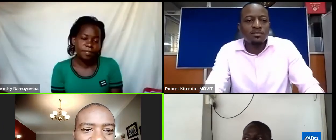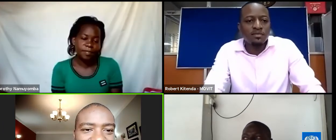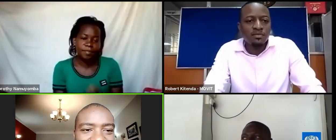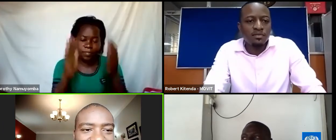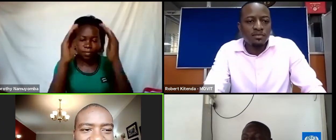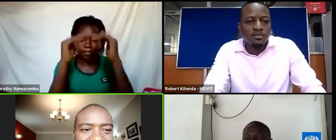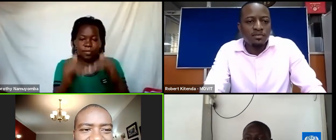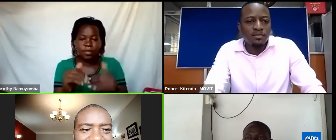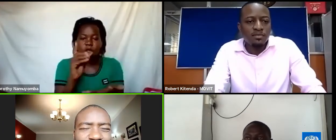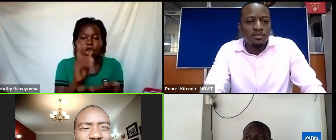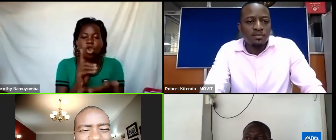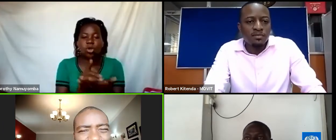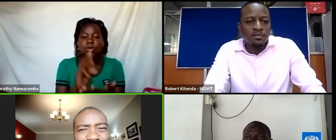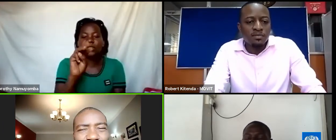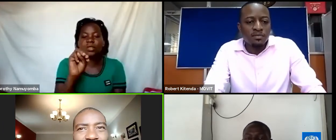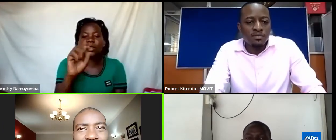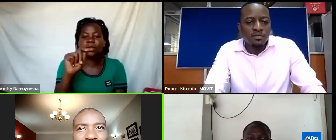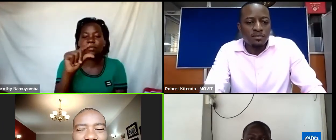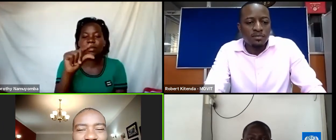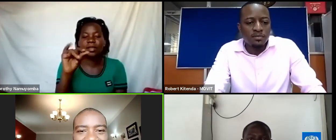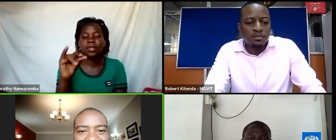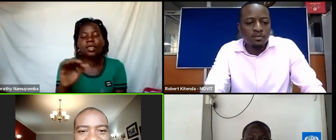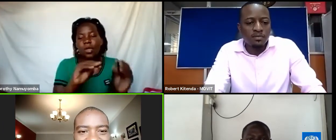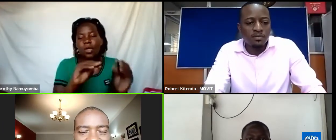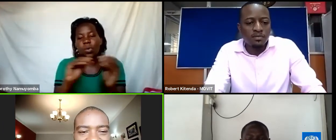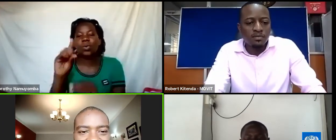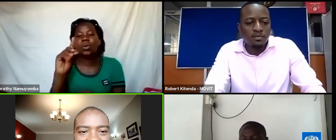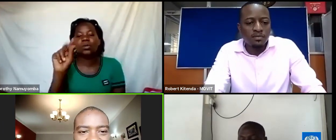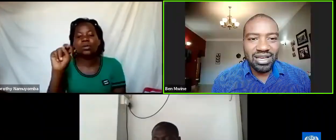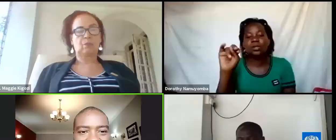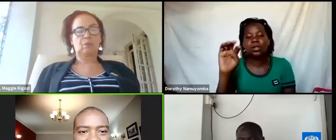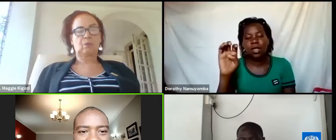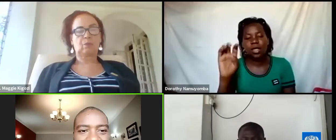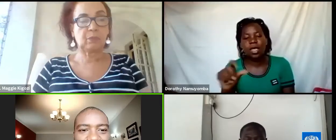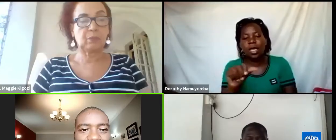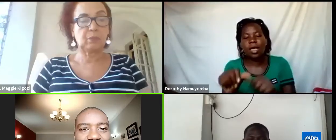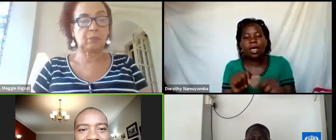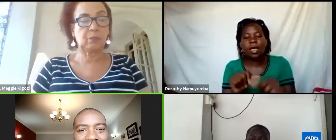back to Daniel. Daniel, there's a lot of questions for you about processes and systems and